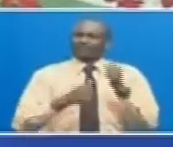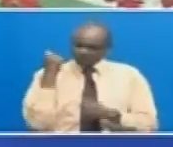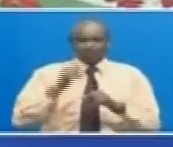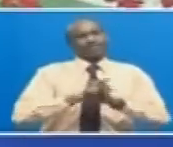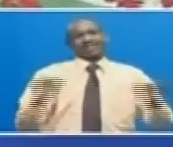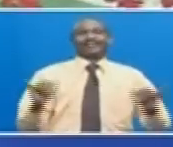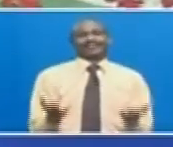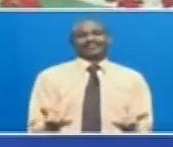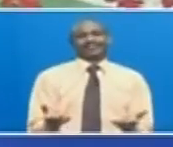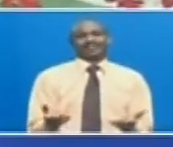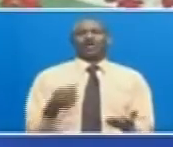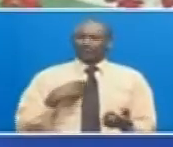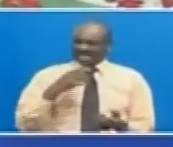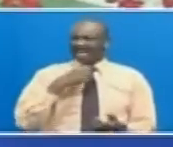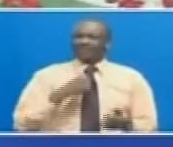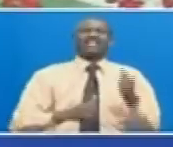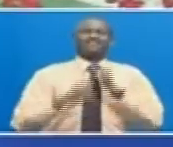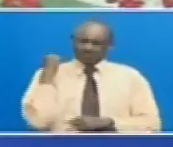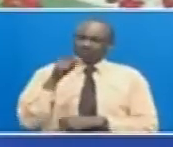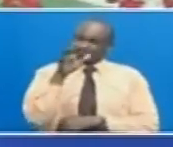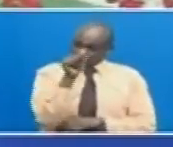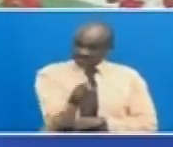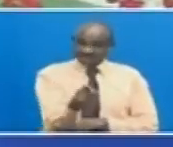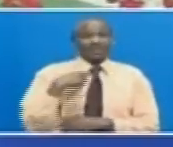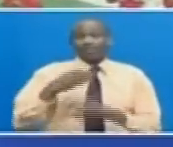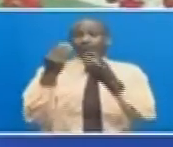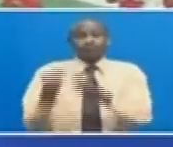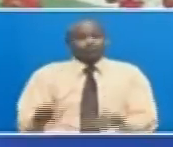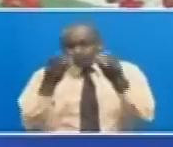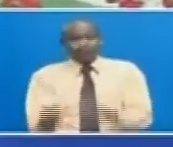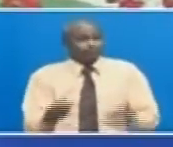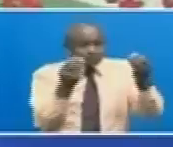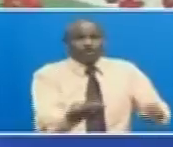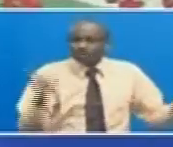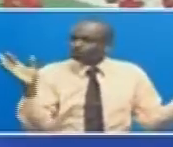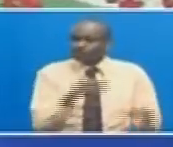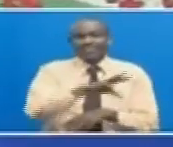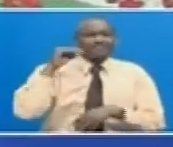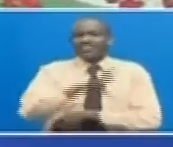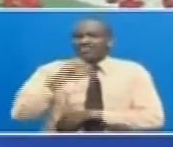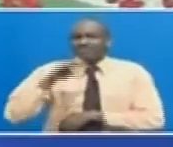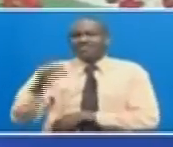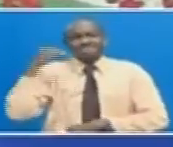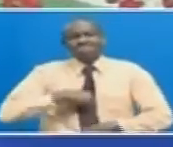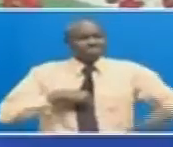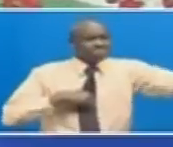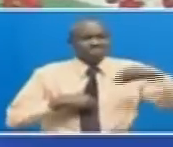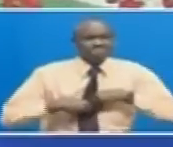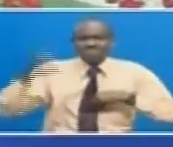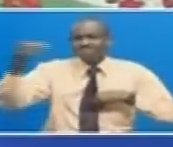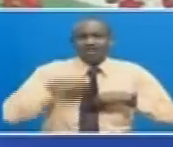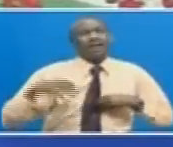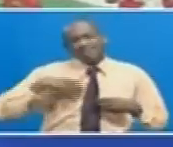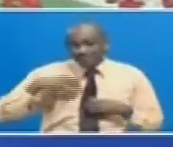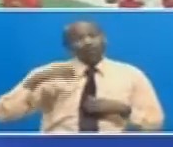clean. We have refused. It's just looting. Everybody is looting. Eh? People are not bothered about